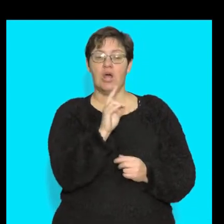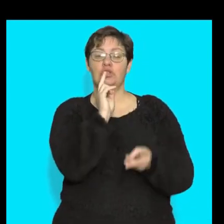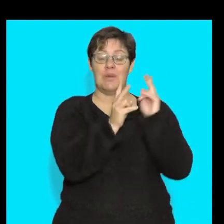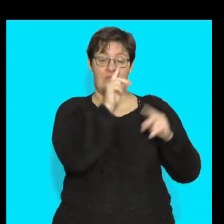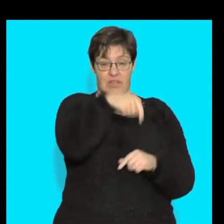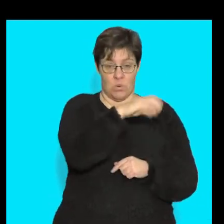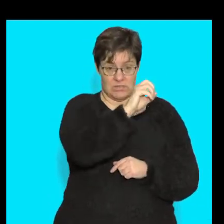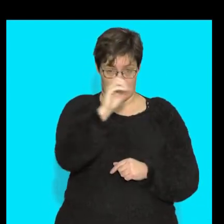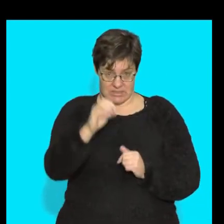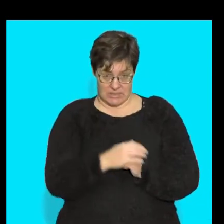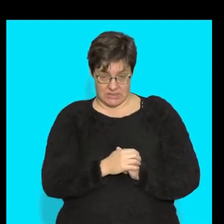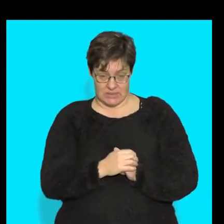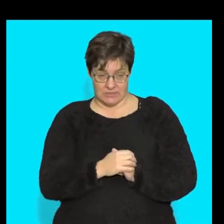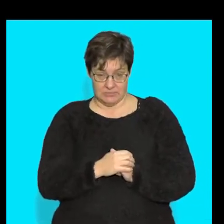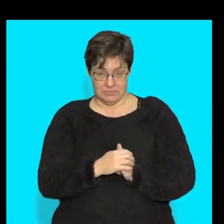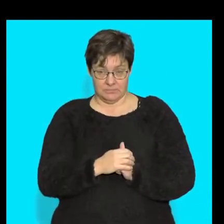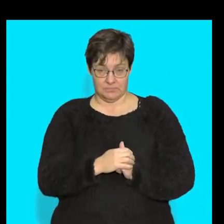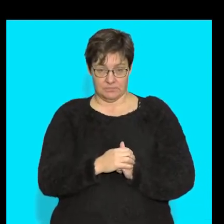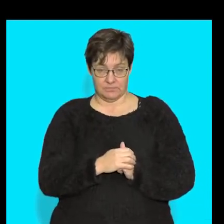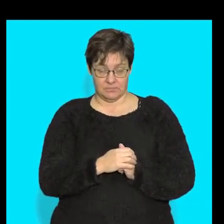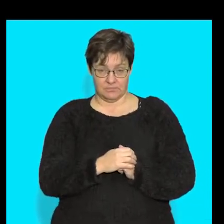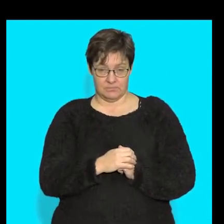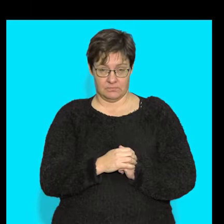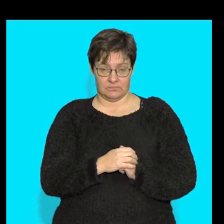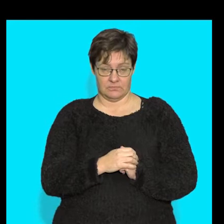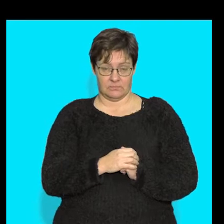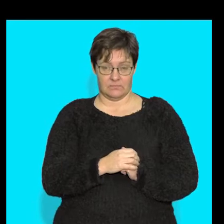12,000. This will be 12,000, right?